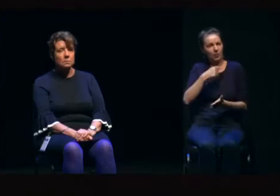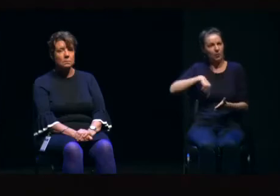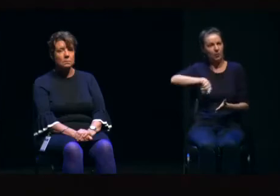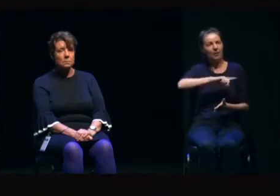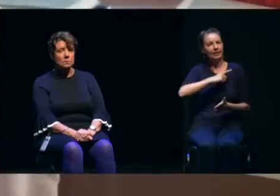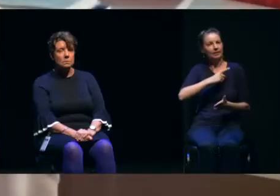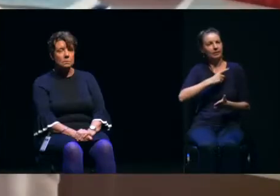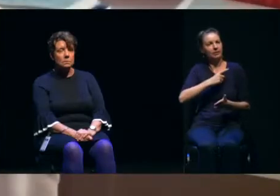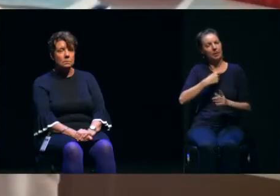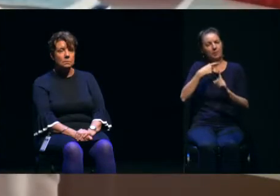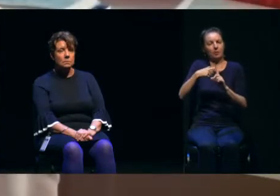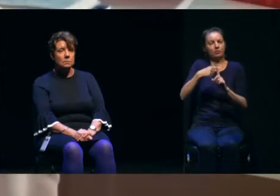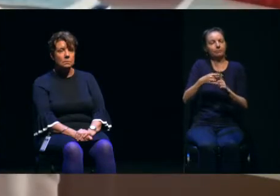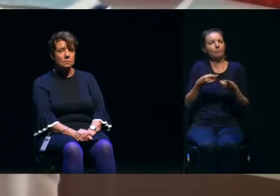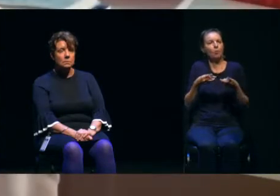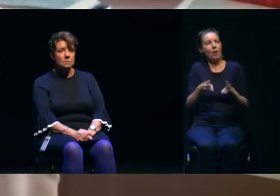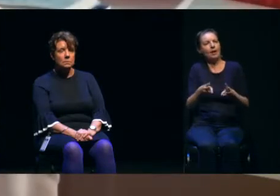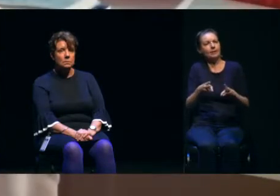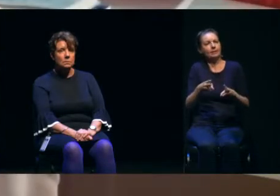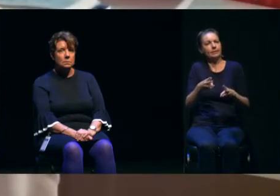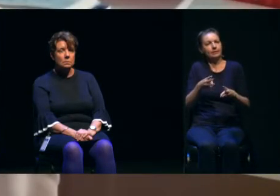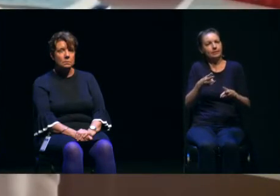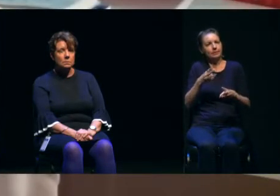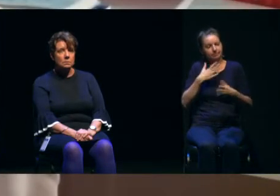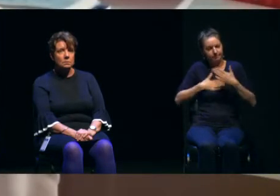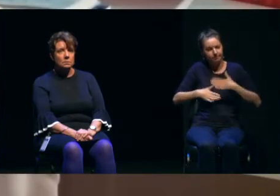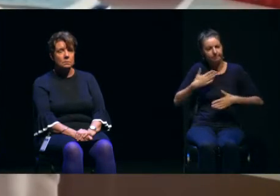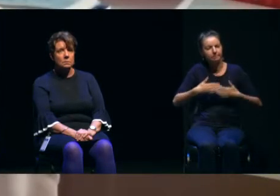constructively, in your opinion, deal with anger?